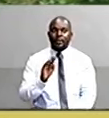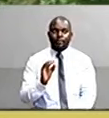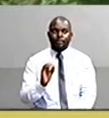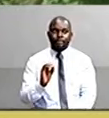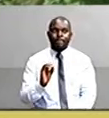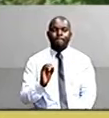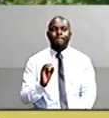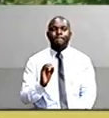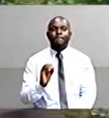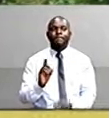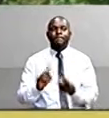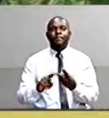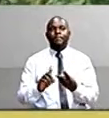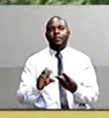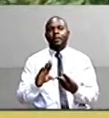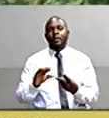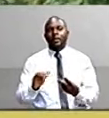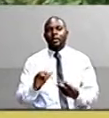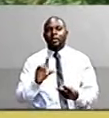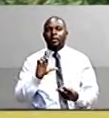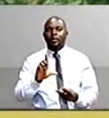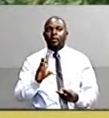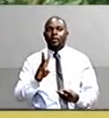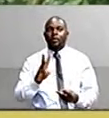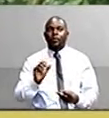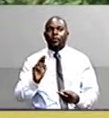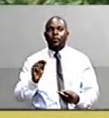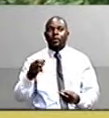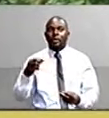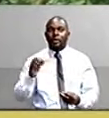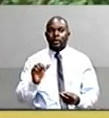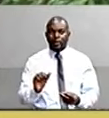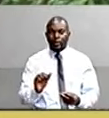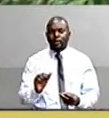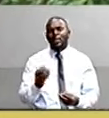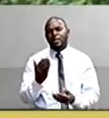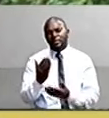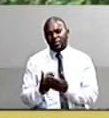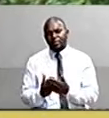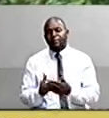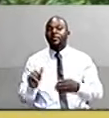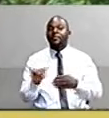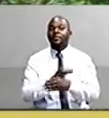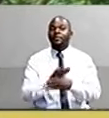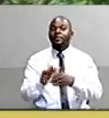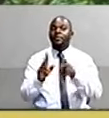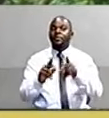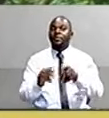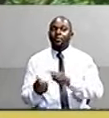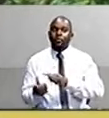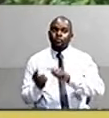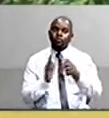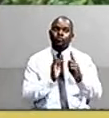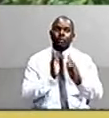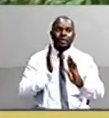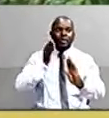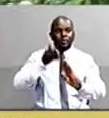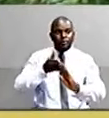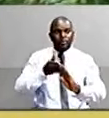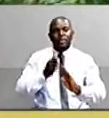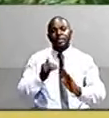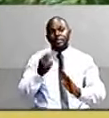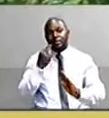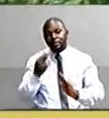nga nembamu ne ya Lwanga. Mbamu kubasubuzi betu inamu na basaji ya batu ukiru wako buli. Buli chilimecho la amu